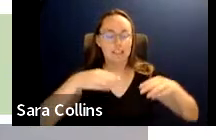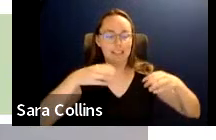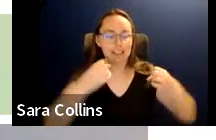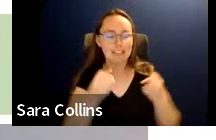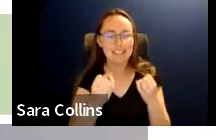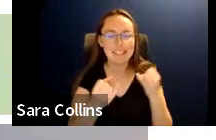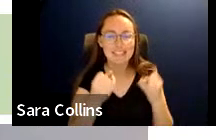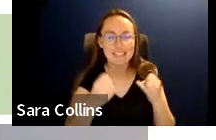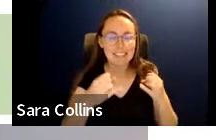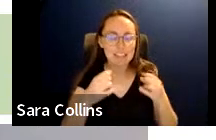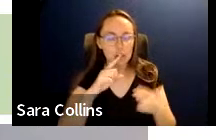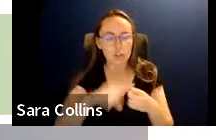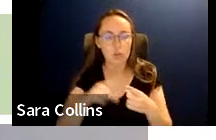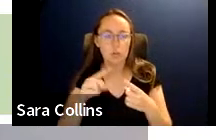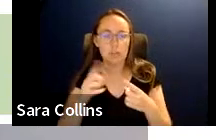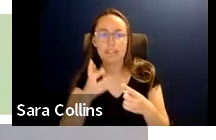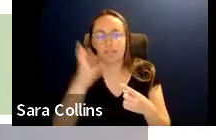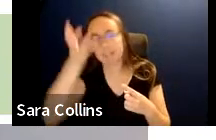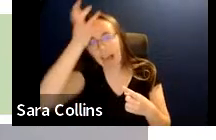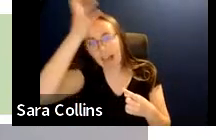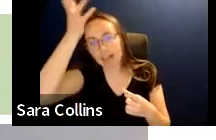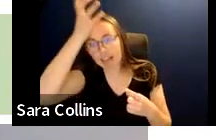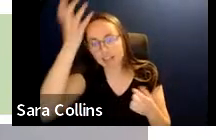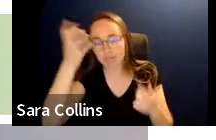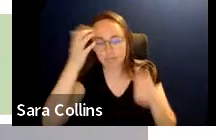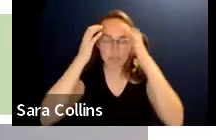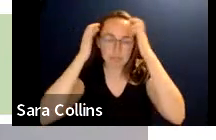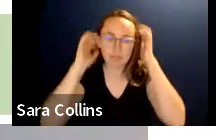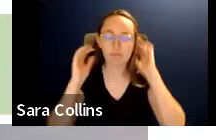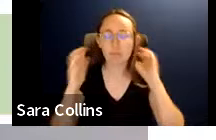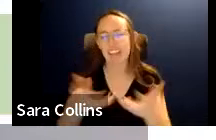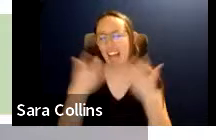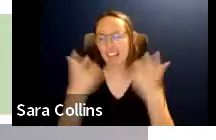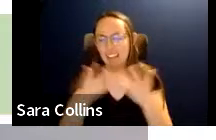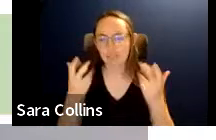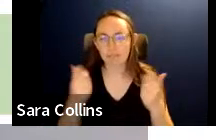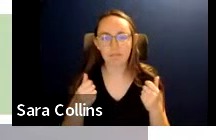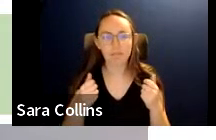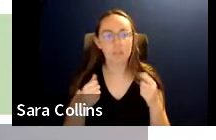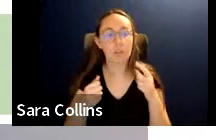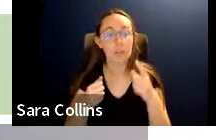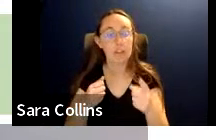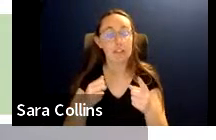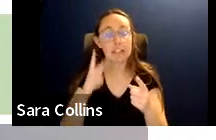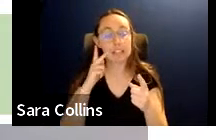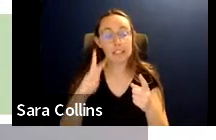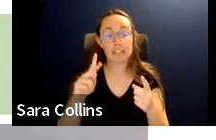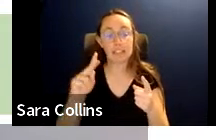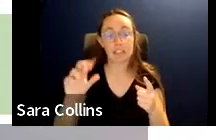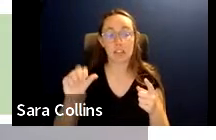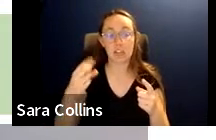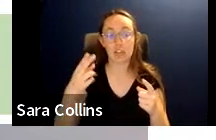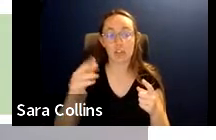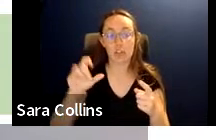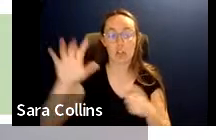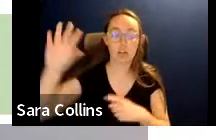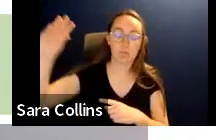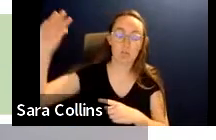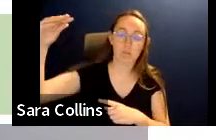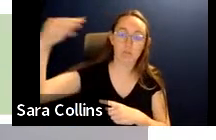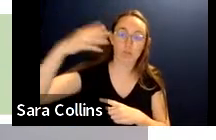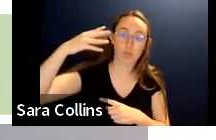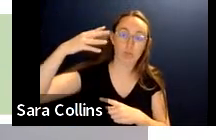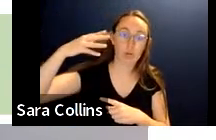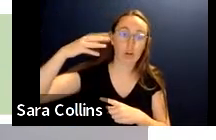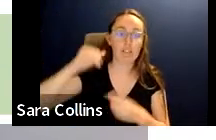in the foreground of this photo is a large shade canopy under which are about 6 wheelchair accessible